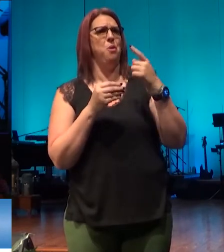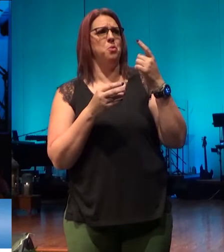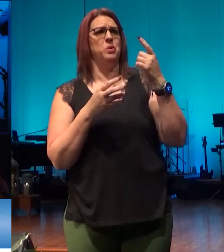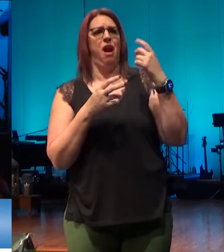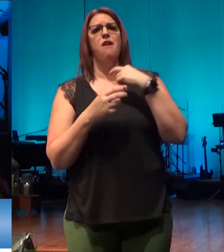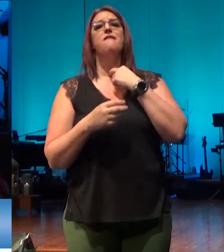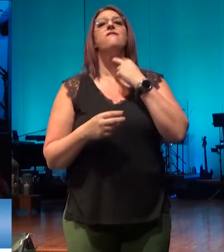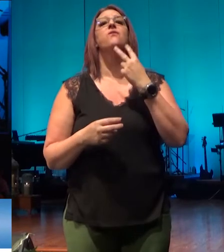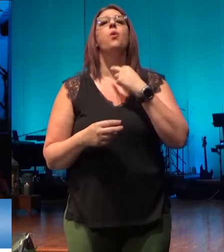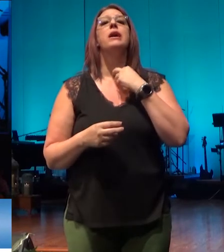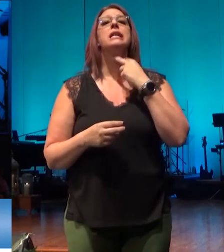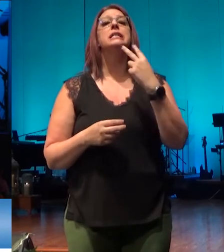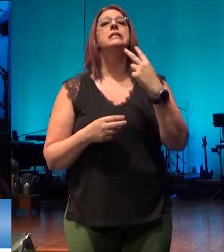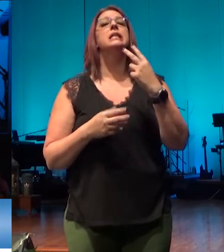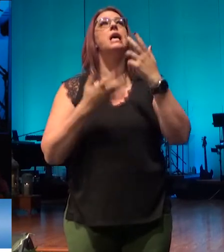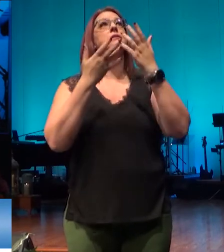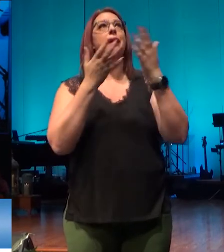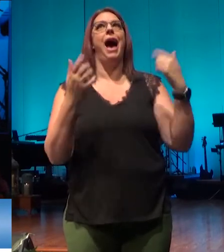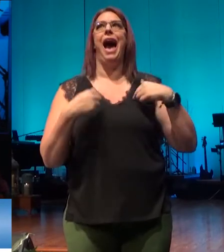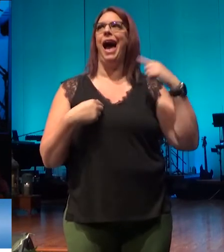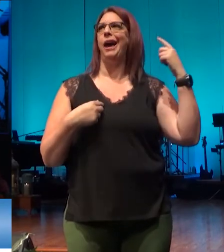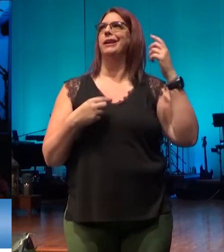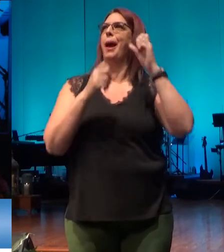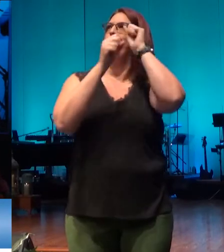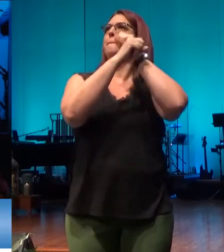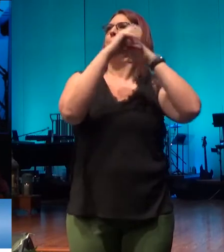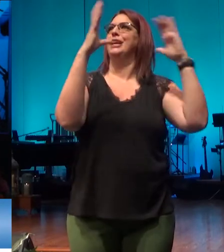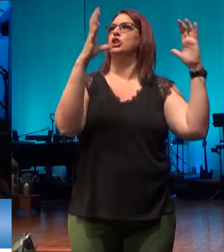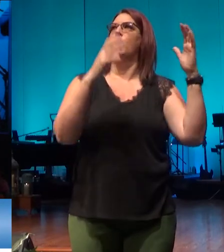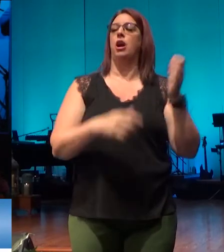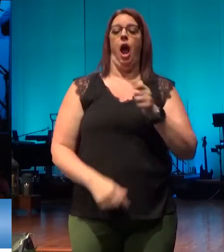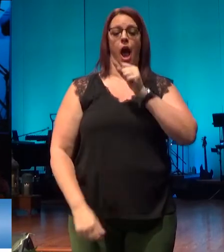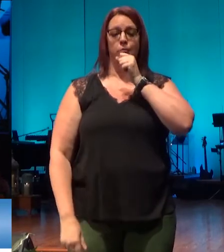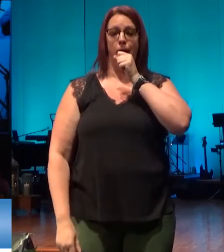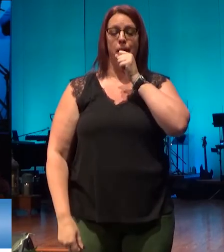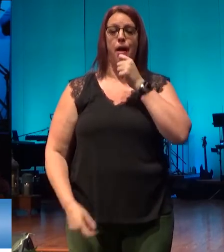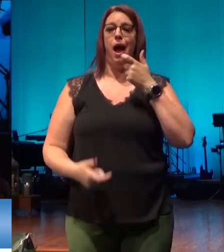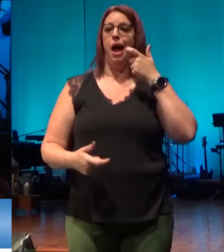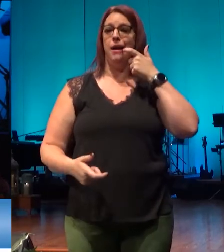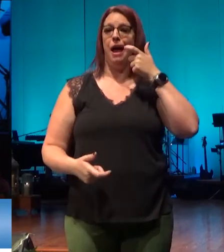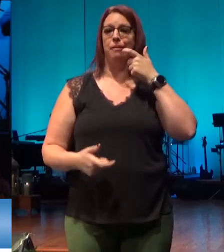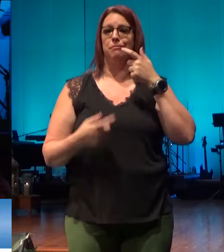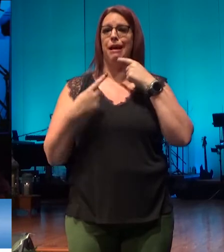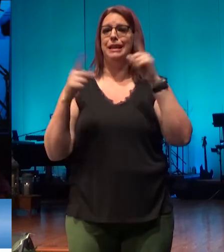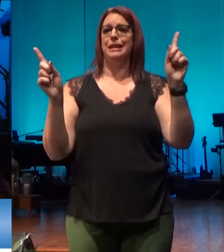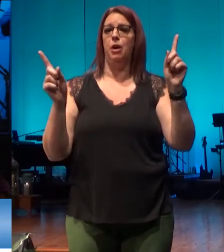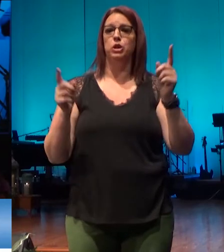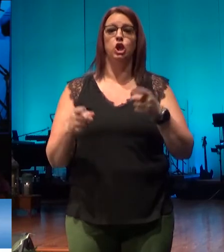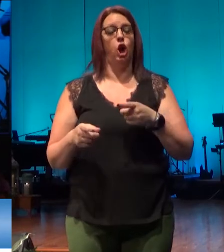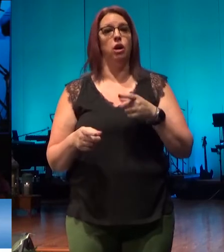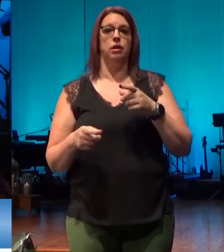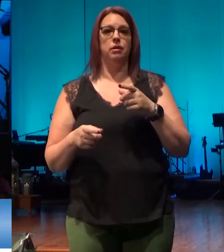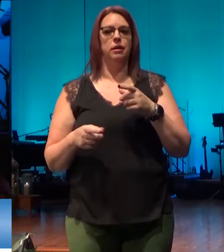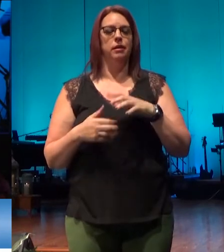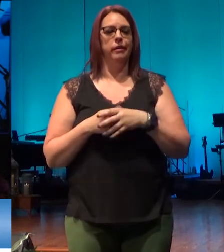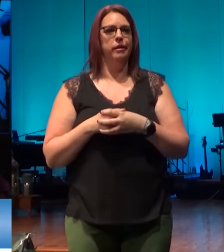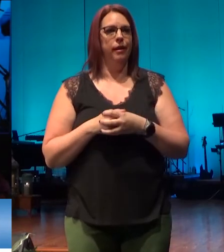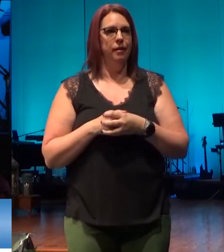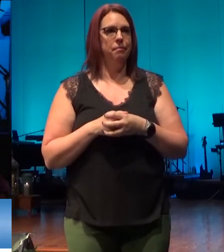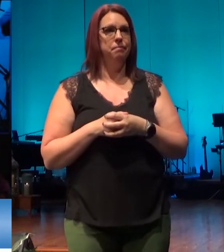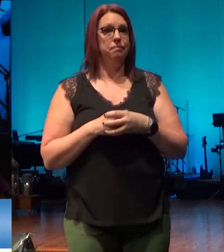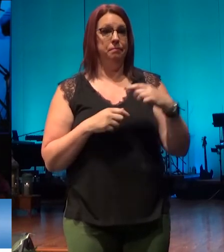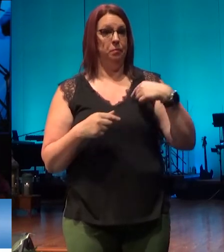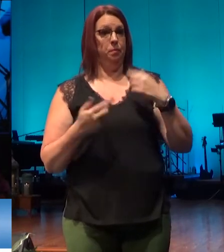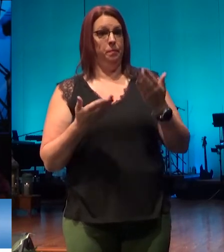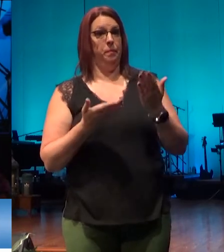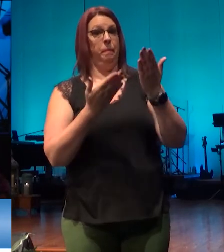some announcing voice saying, "Ladies and gentlemen, welcome." That's the voice of God in this situation. But what I